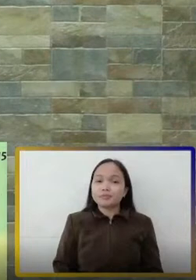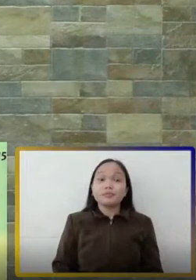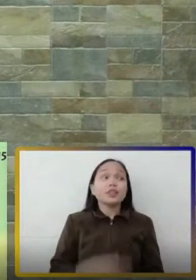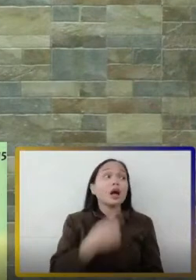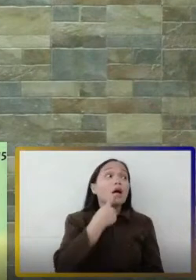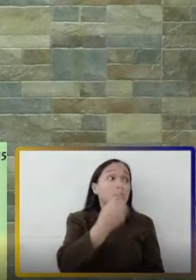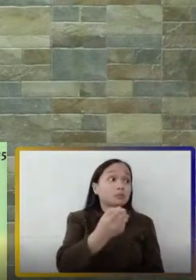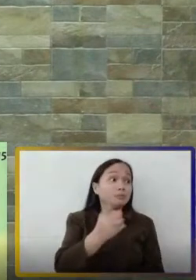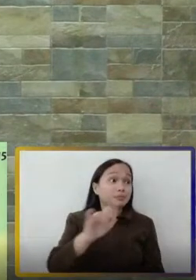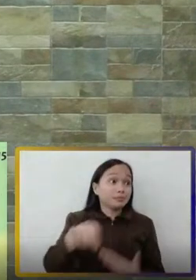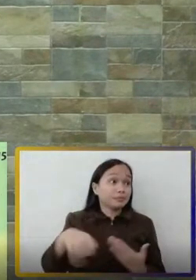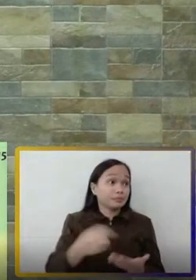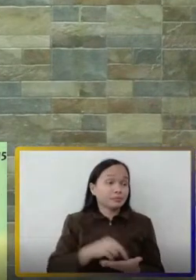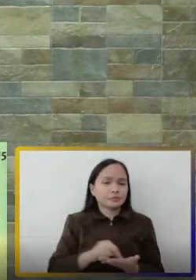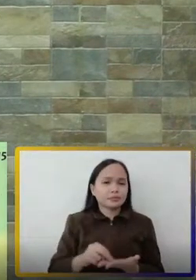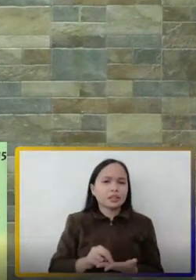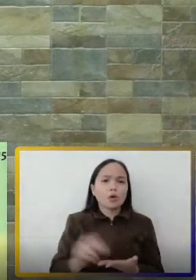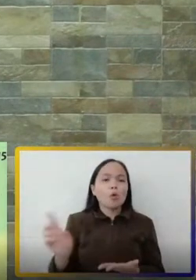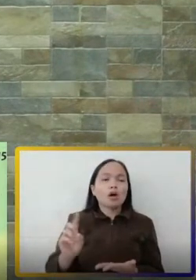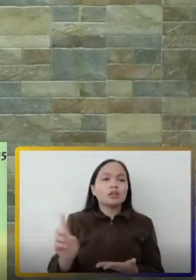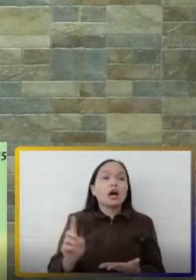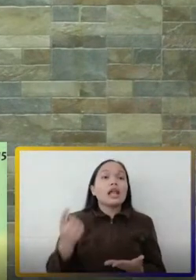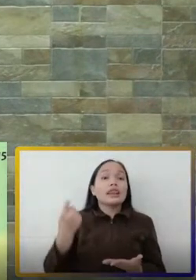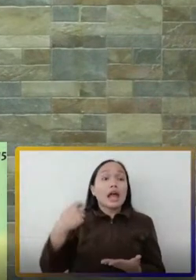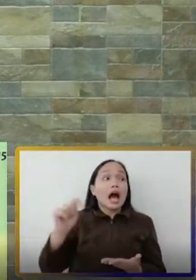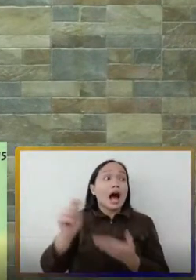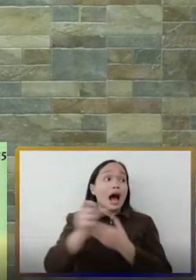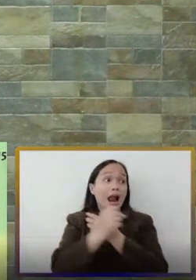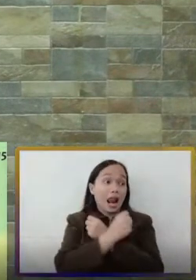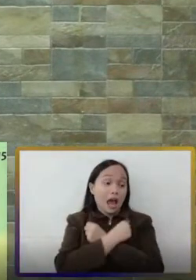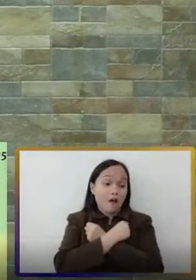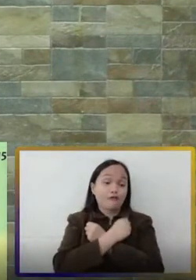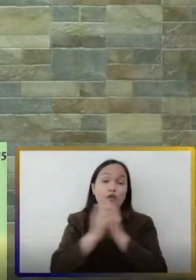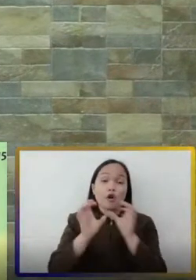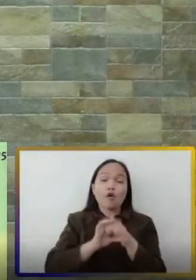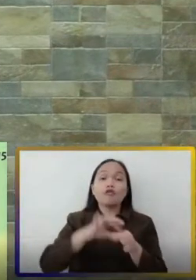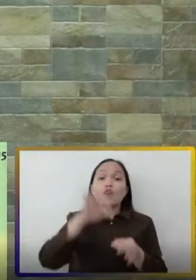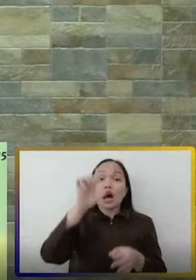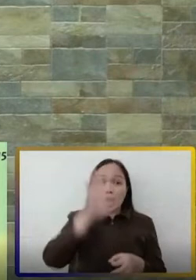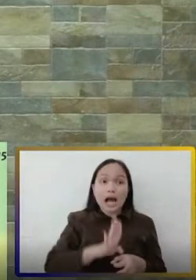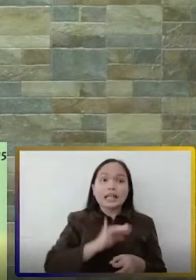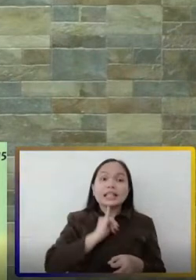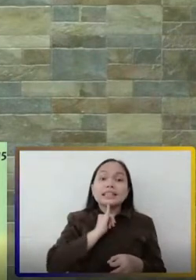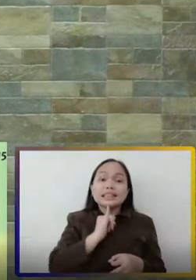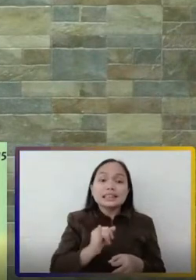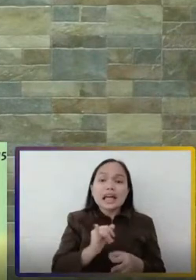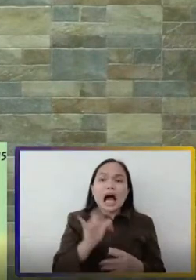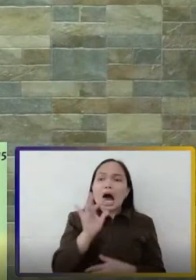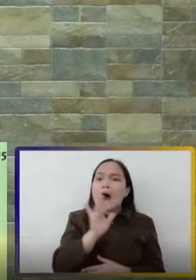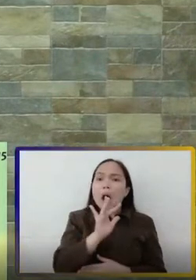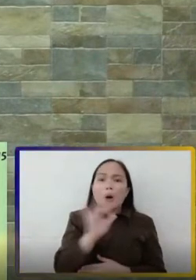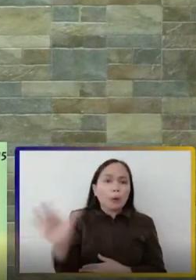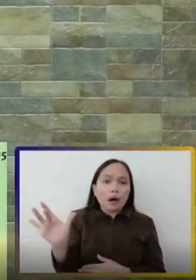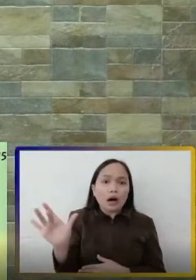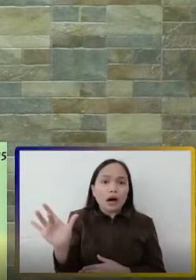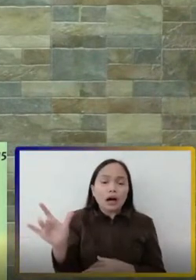John, ang pagmamahal ng Diyos ay wala sa sinuman na